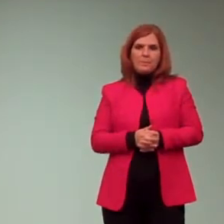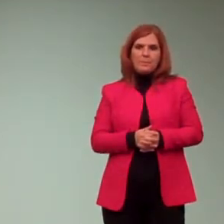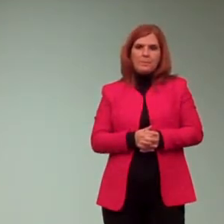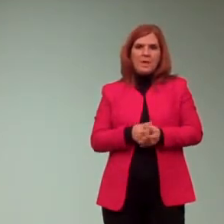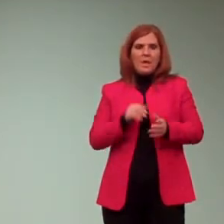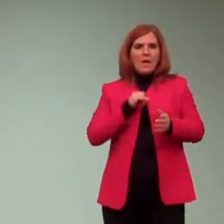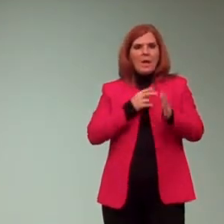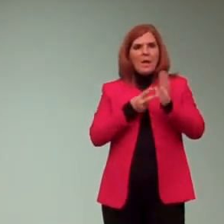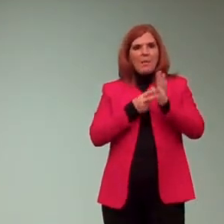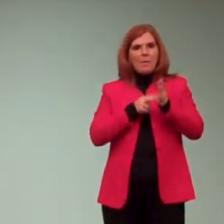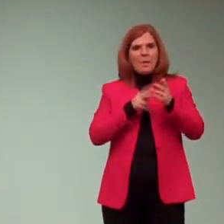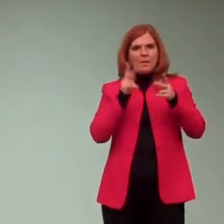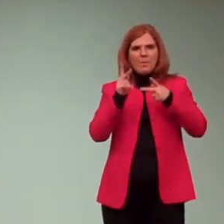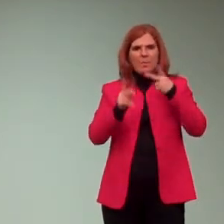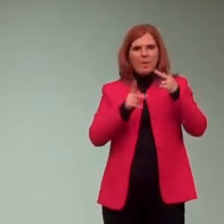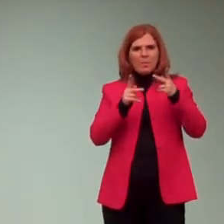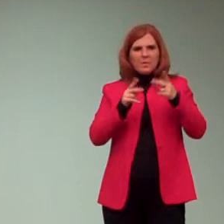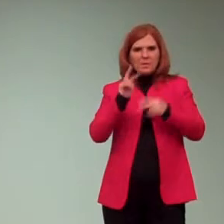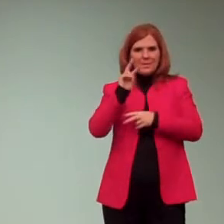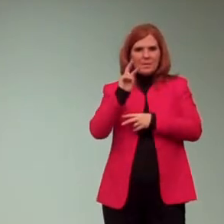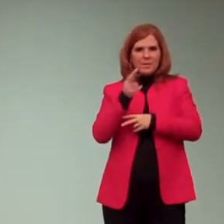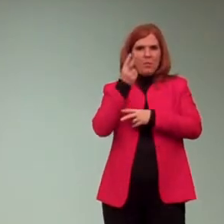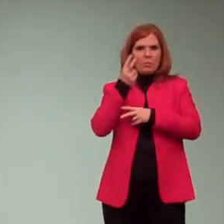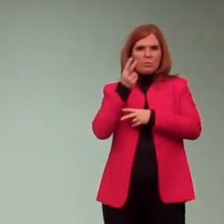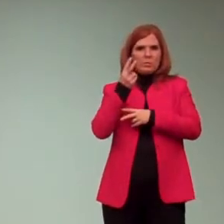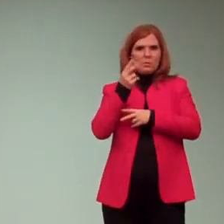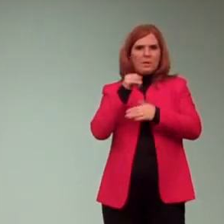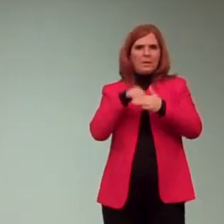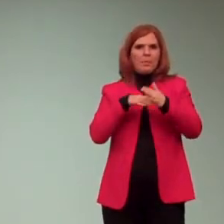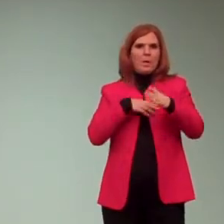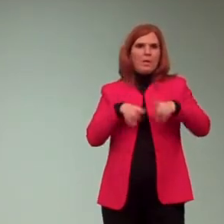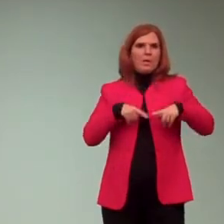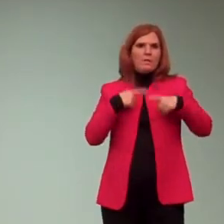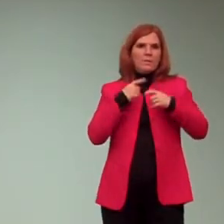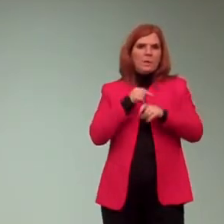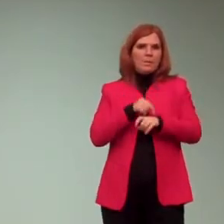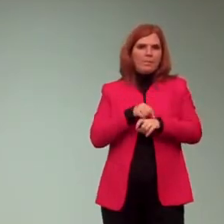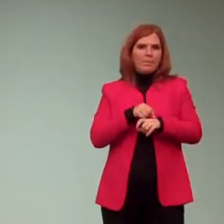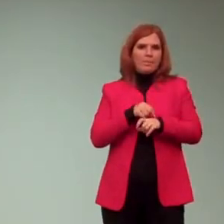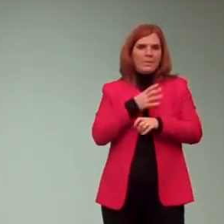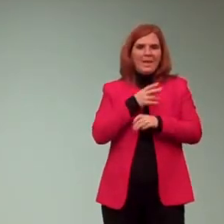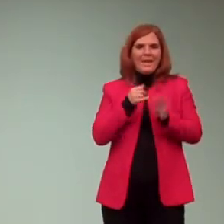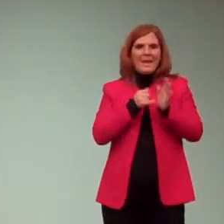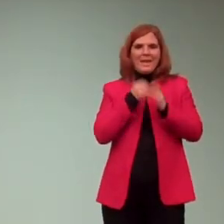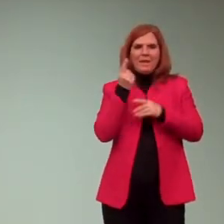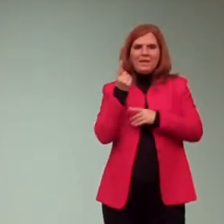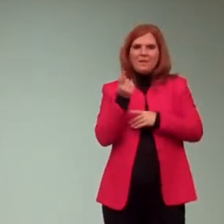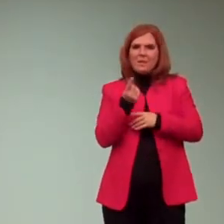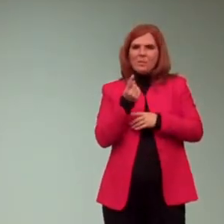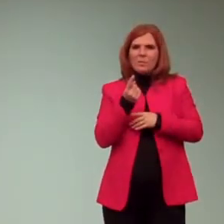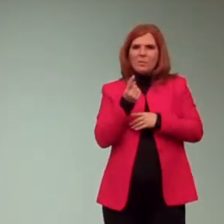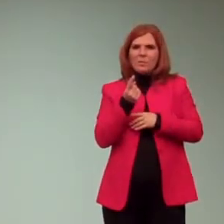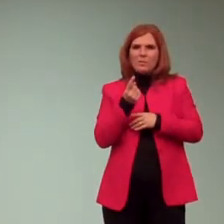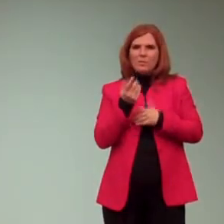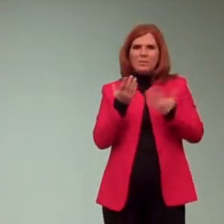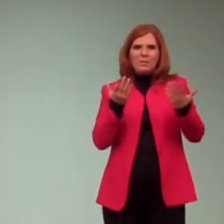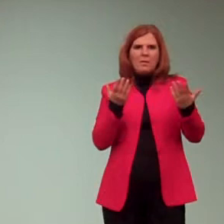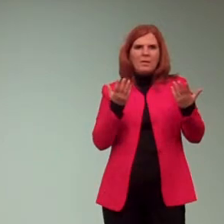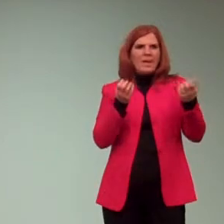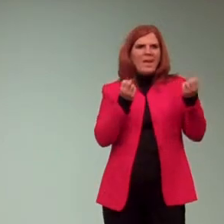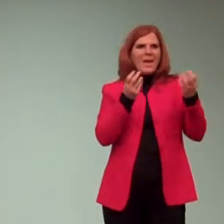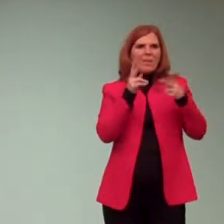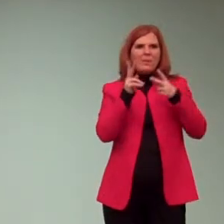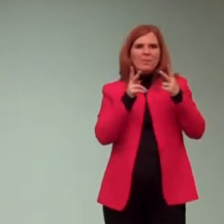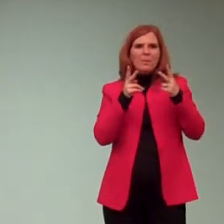I mean, the population has doubled in our lifetime. And it's always, how do you keep track? How